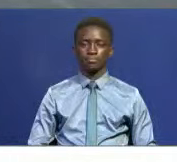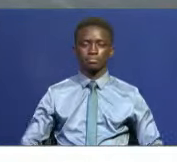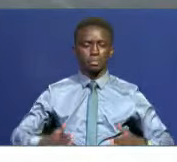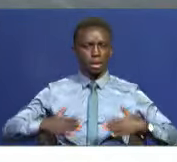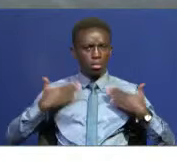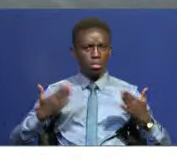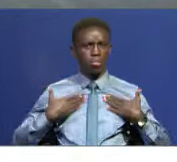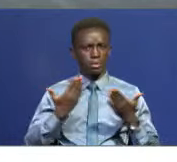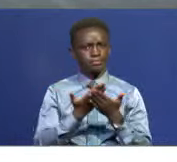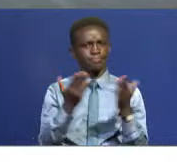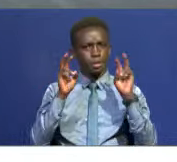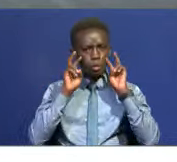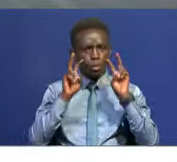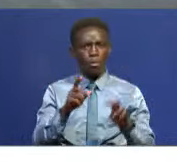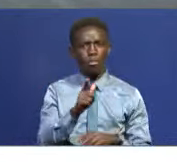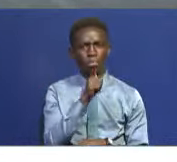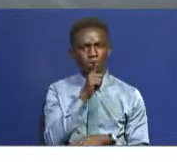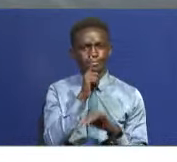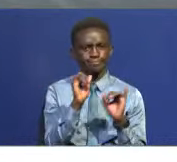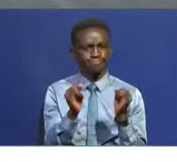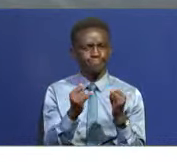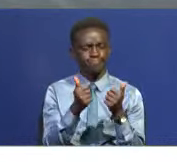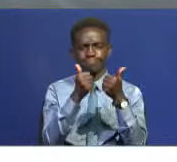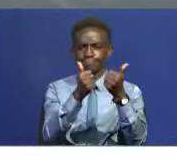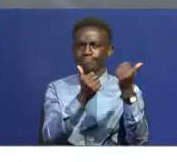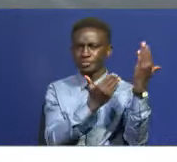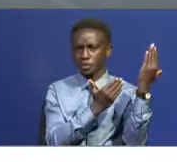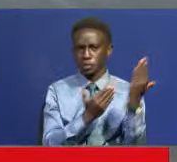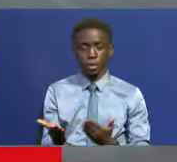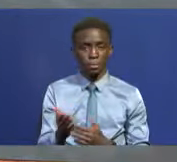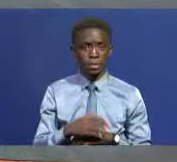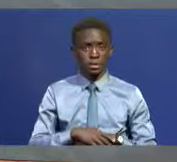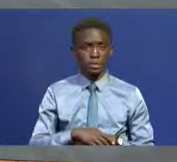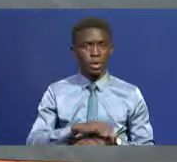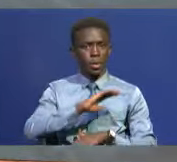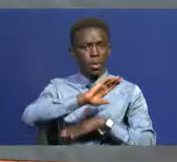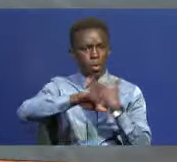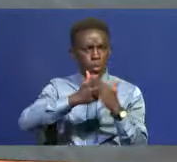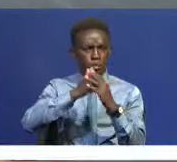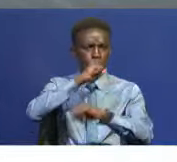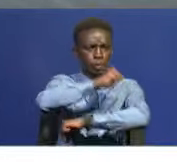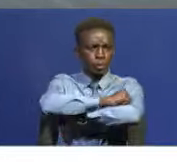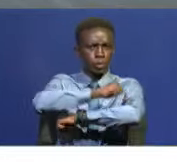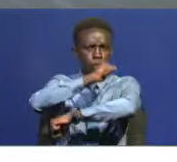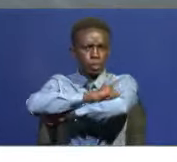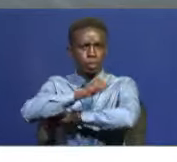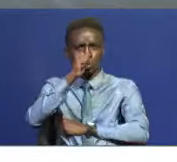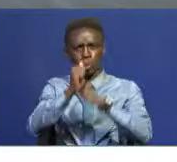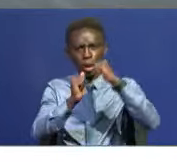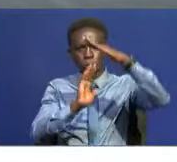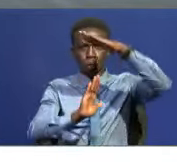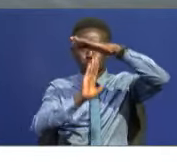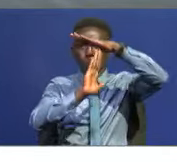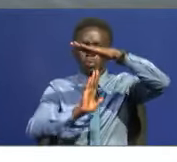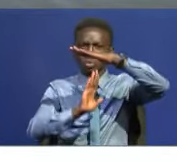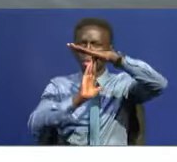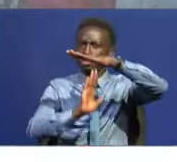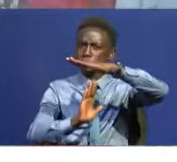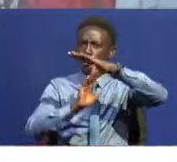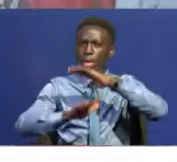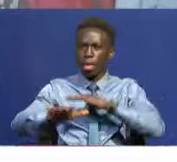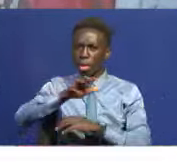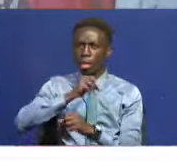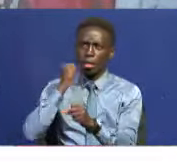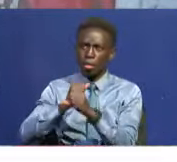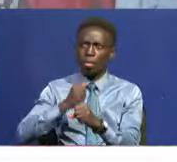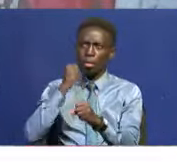Glad you're watching the Lunchtime News. Welcome back. All schools which topped in the various categories of performance are slated to participate